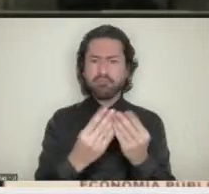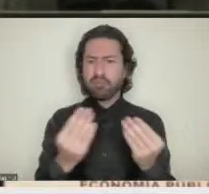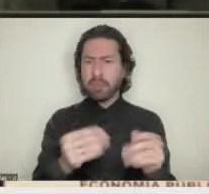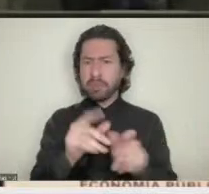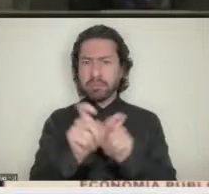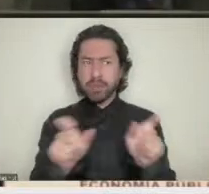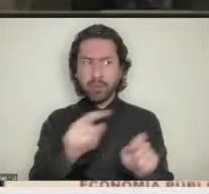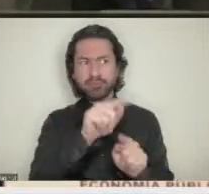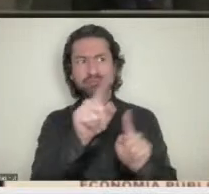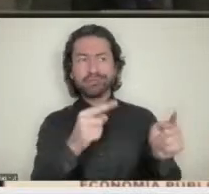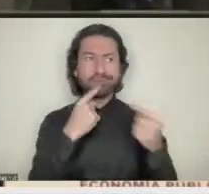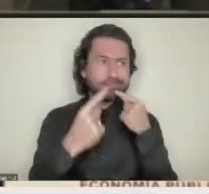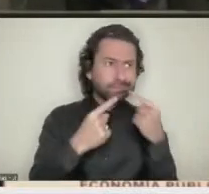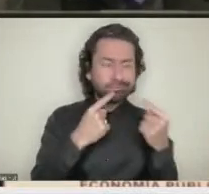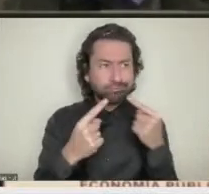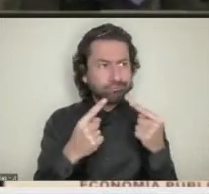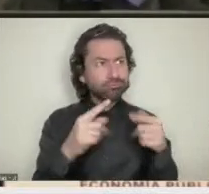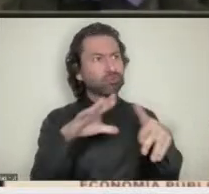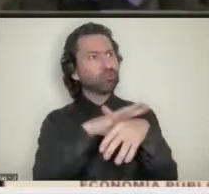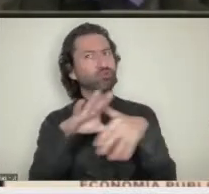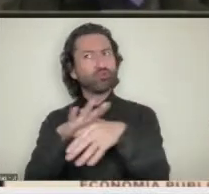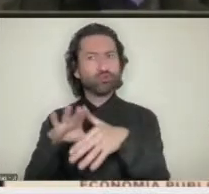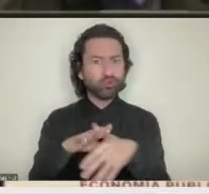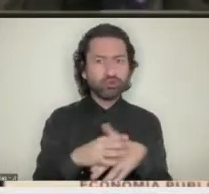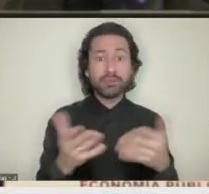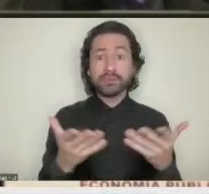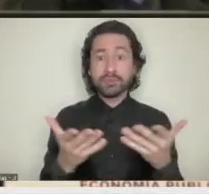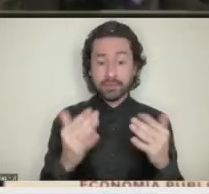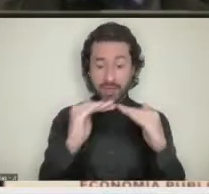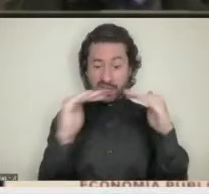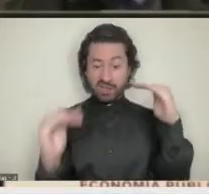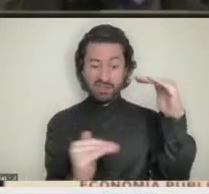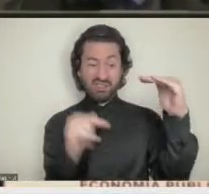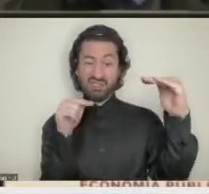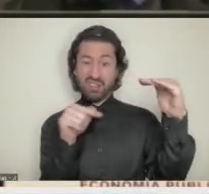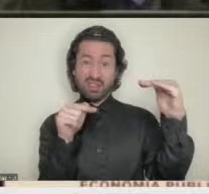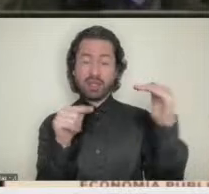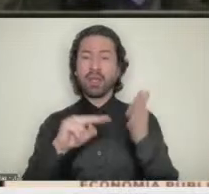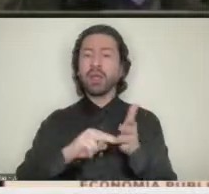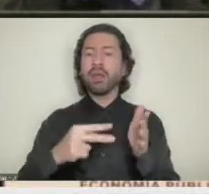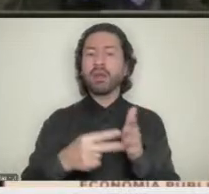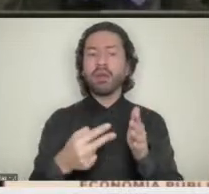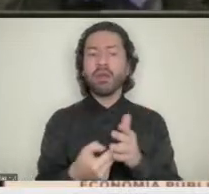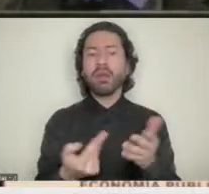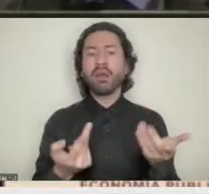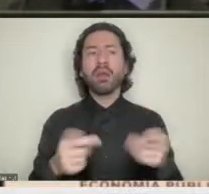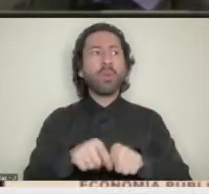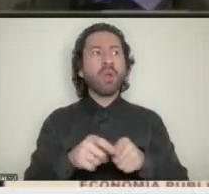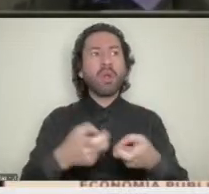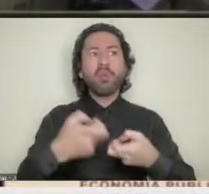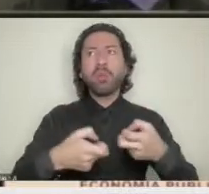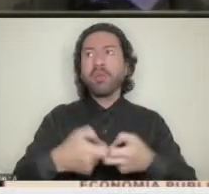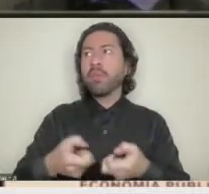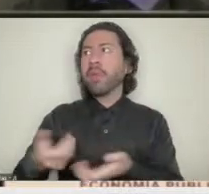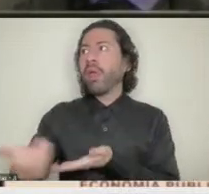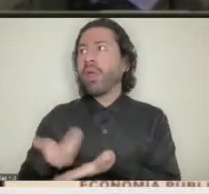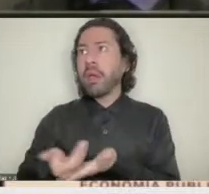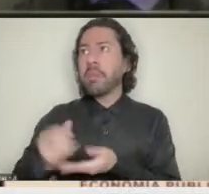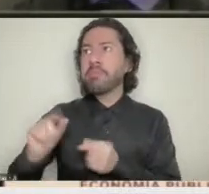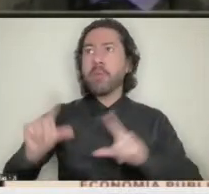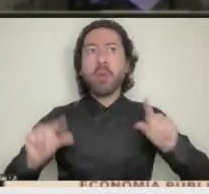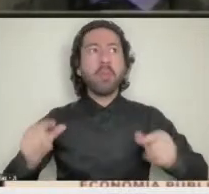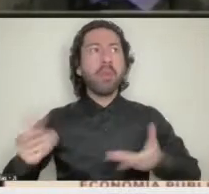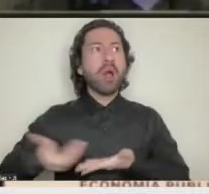said, this is related to how inequality is not merely an issue of